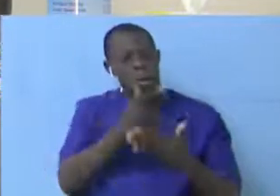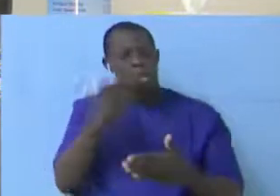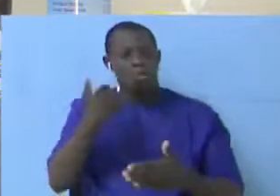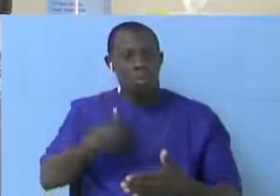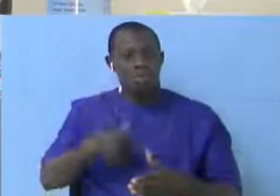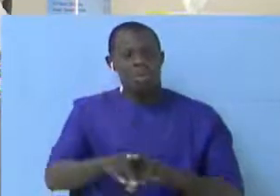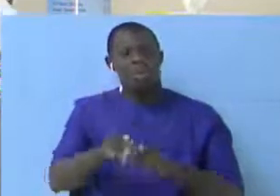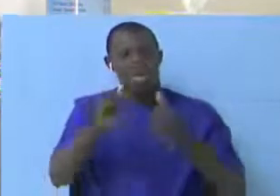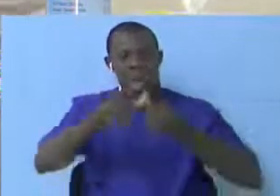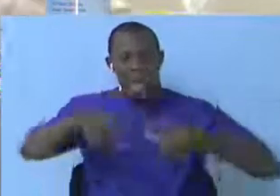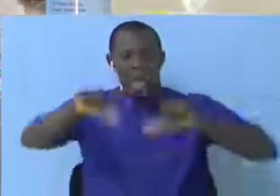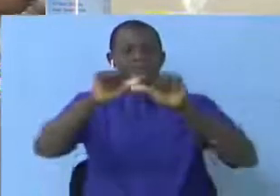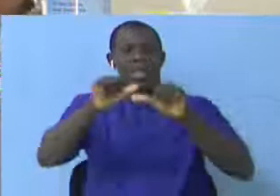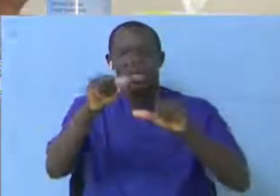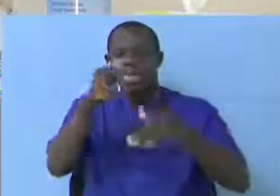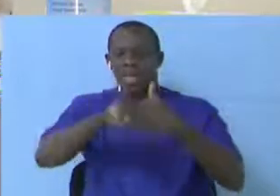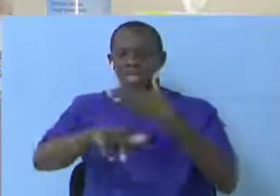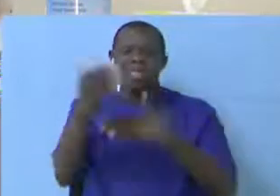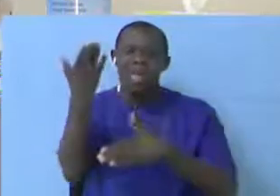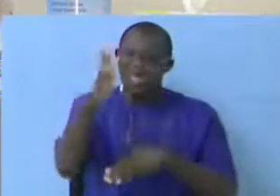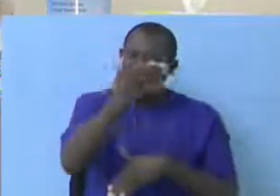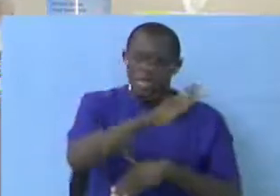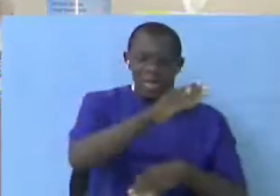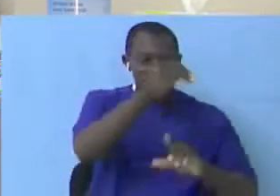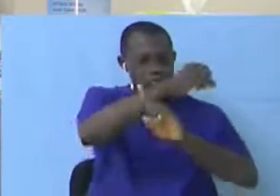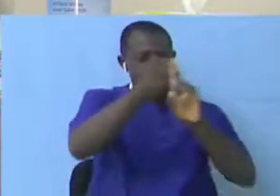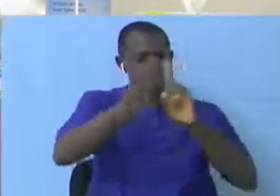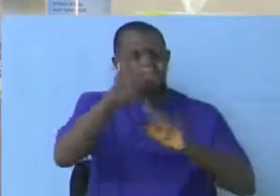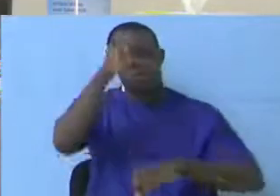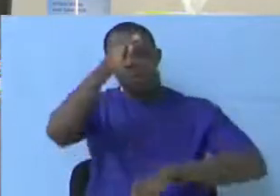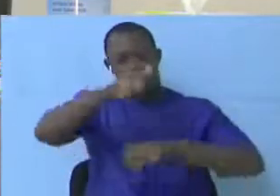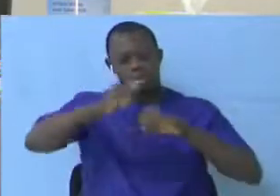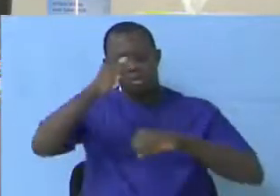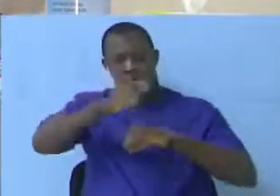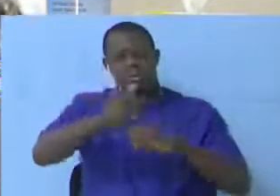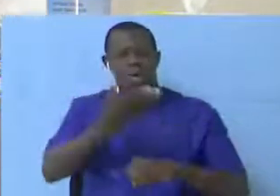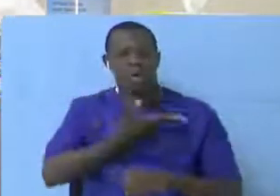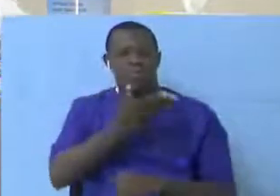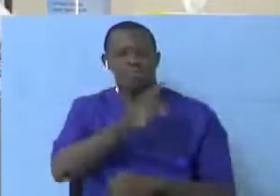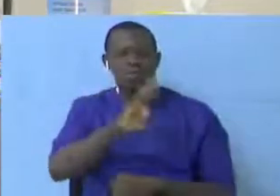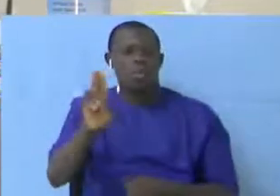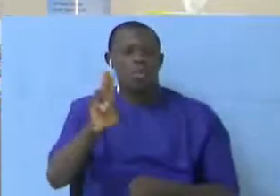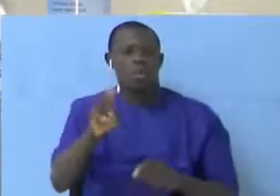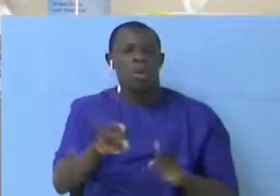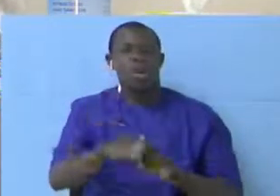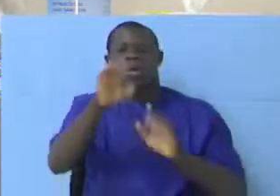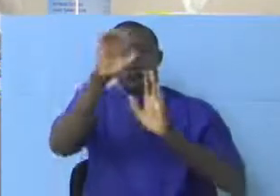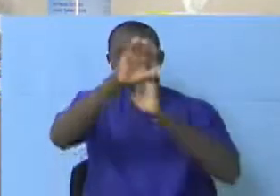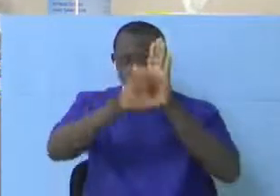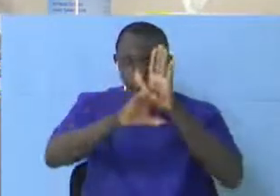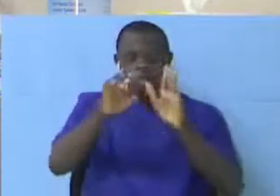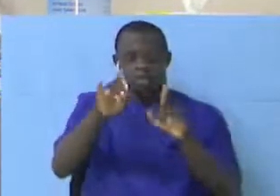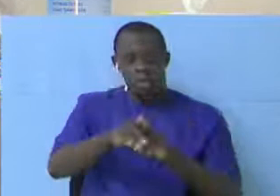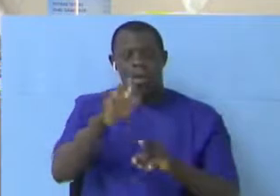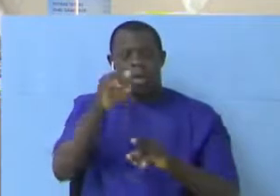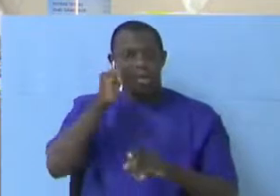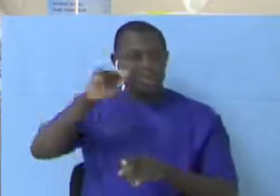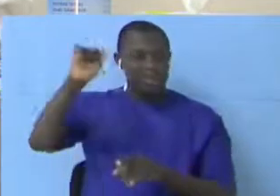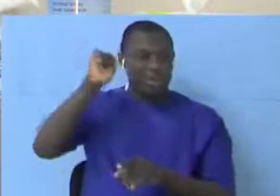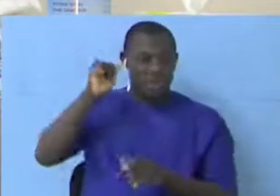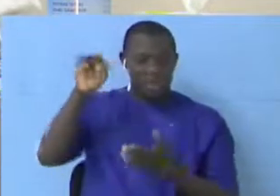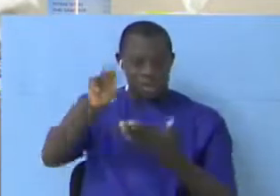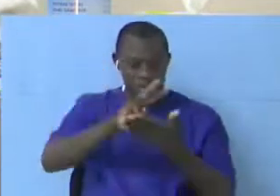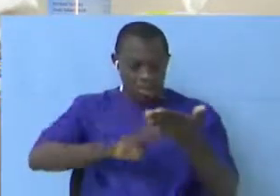public, in any situation. The Constitution, as read out by the chair yesterday,